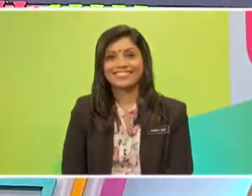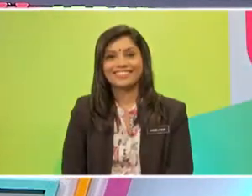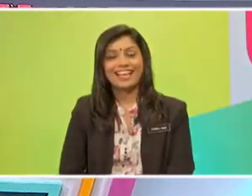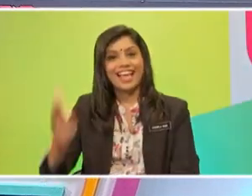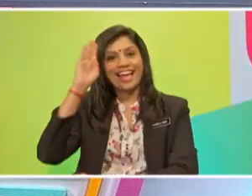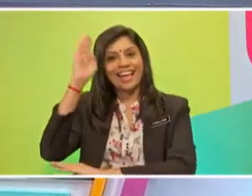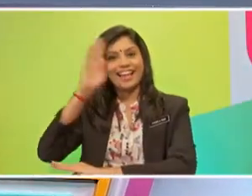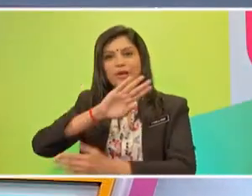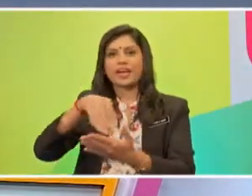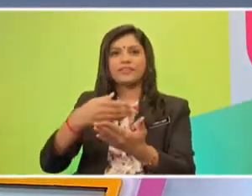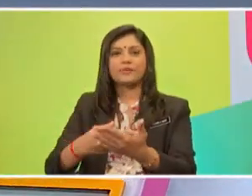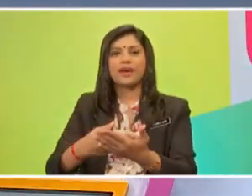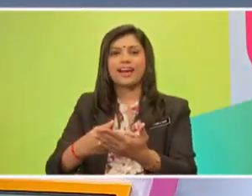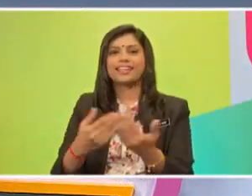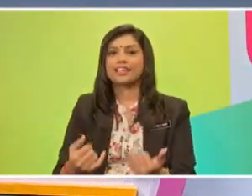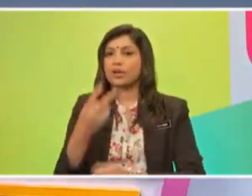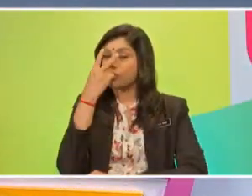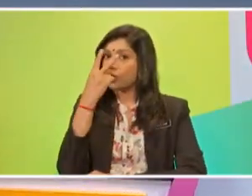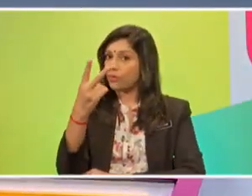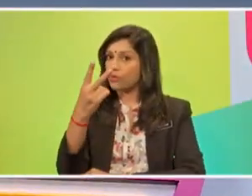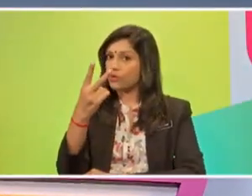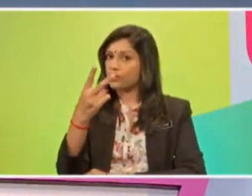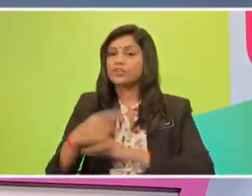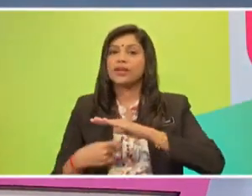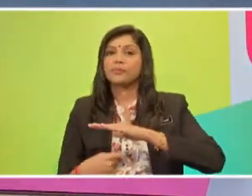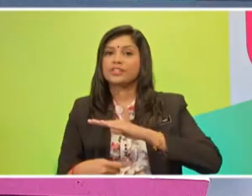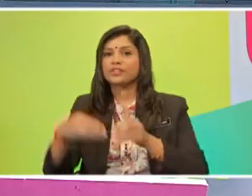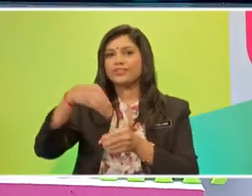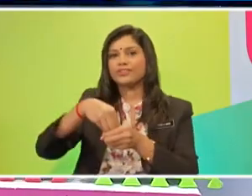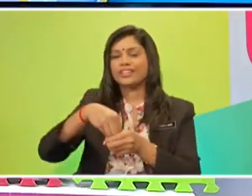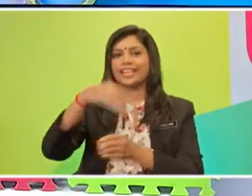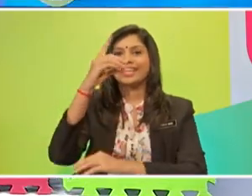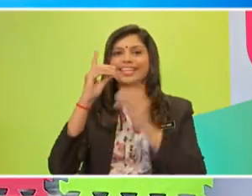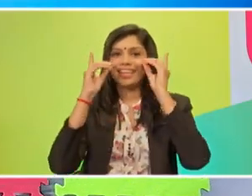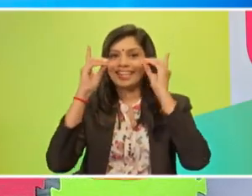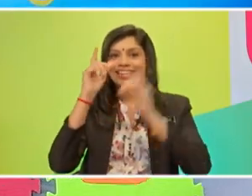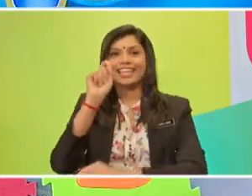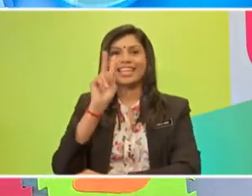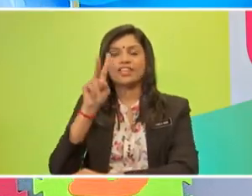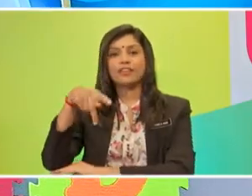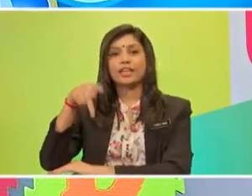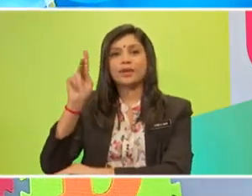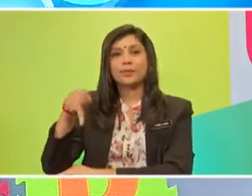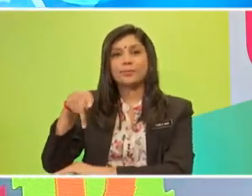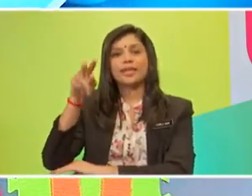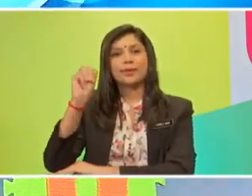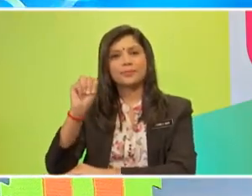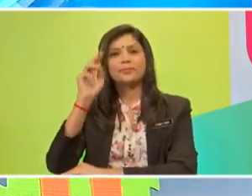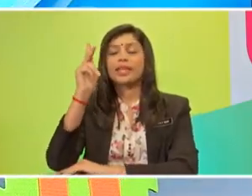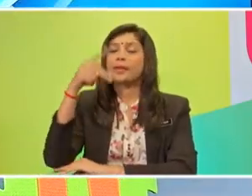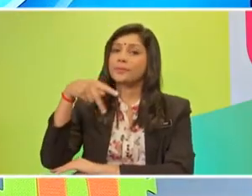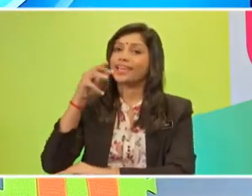Hello everyone, you are now watching Preschool on DidikTV KPM together with me, Sean Steven, as your